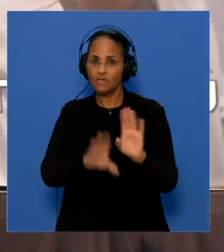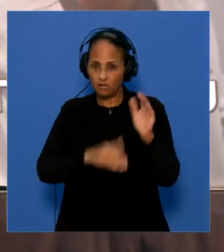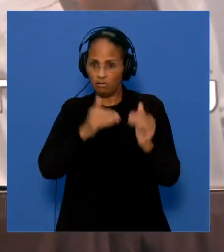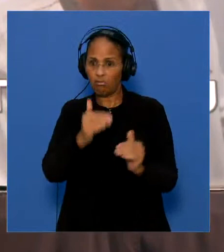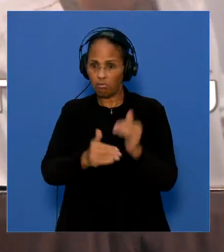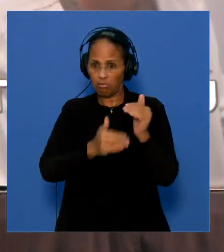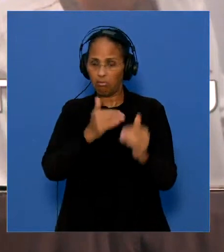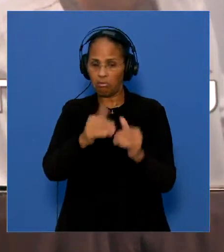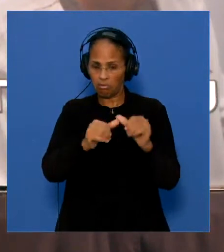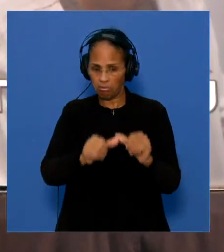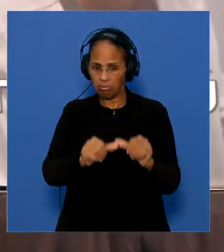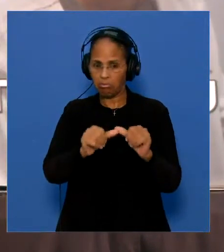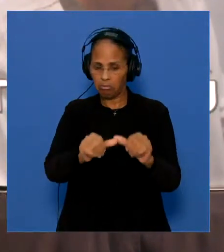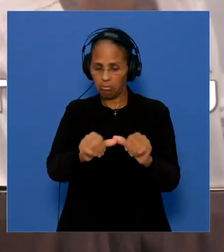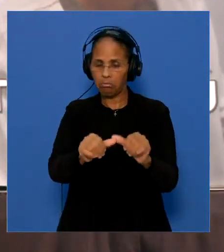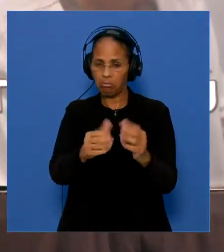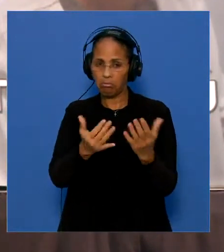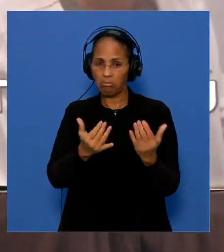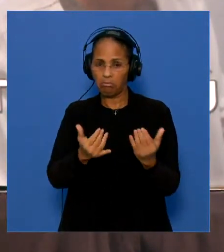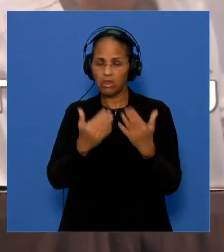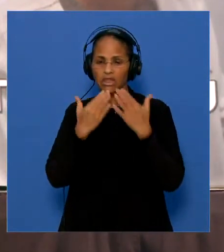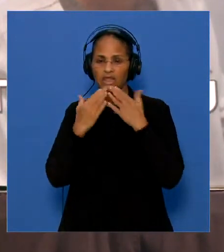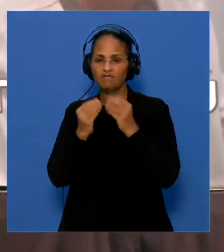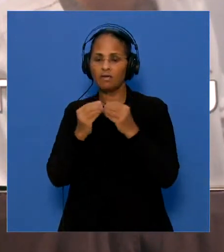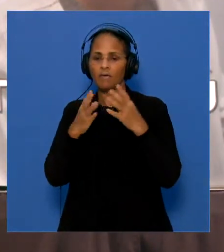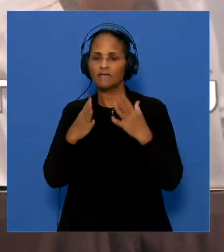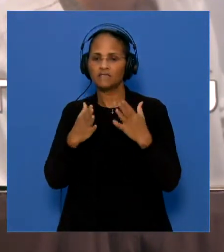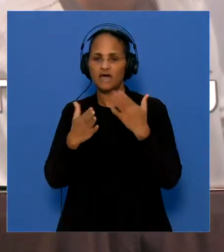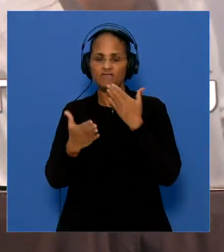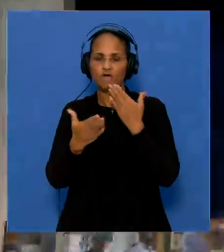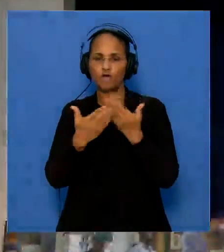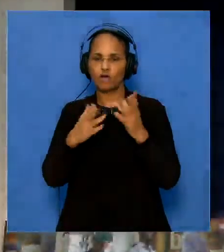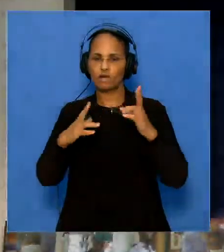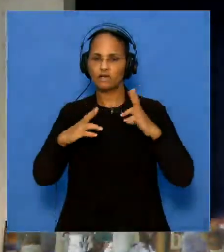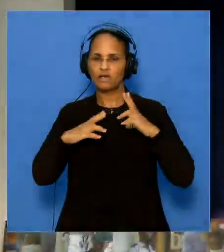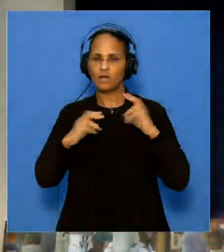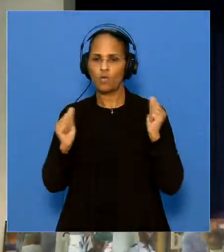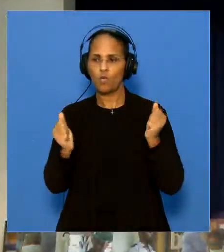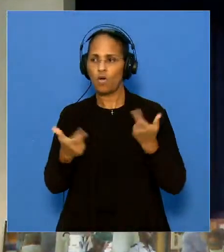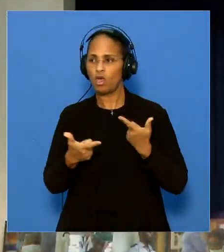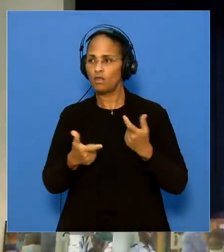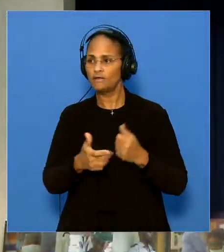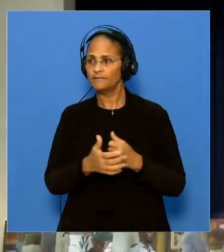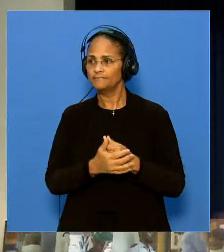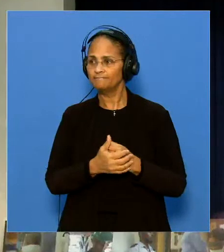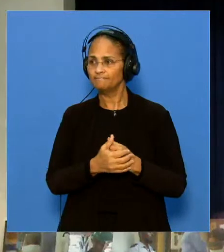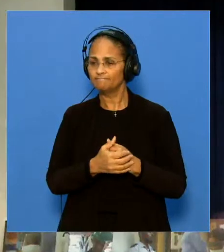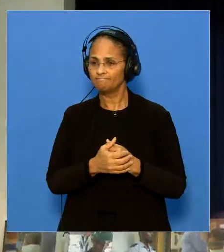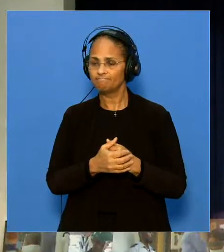their investigation at this time. Okay, thank you very much. Have a good holiday, everyone. You too.